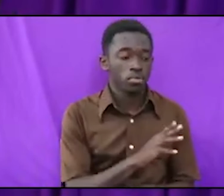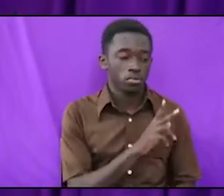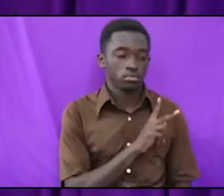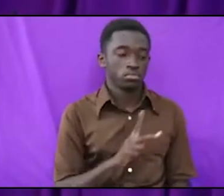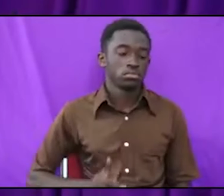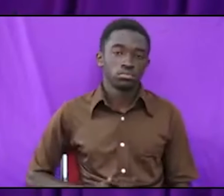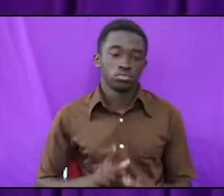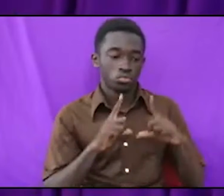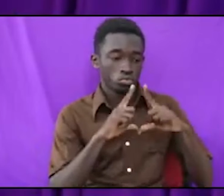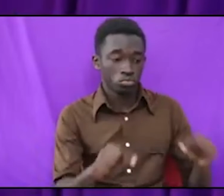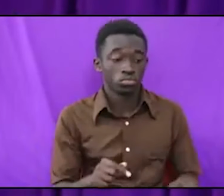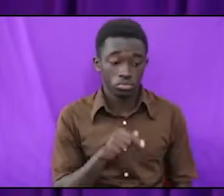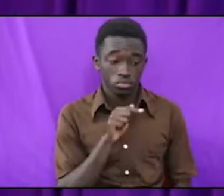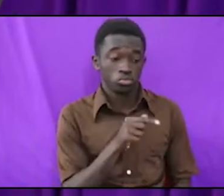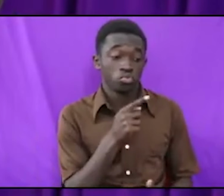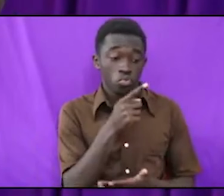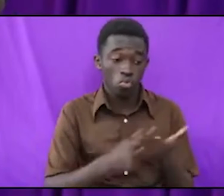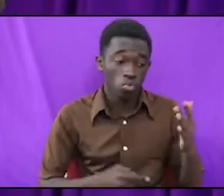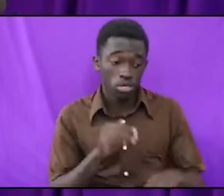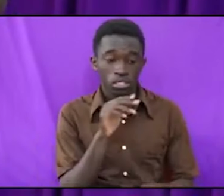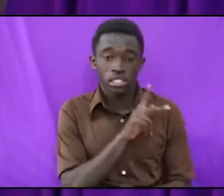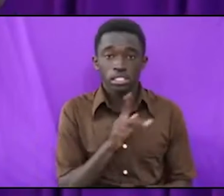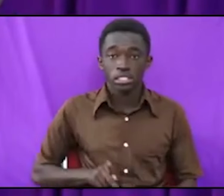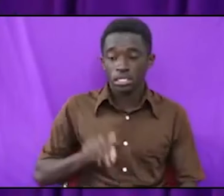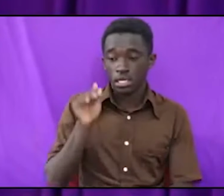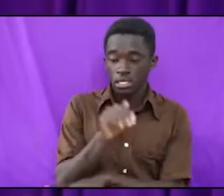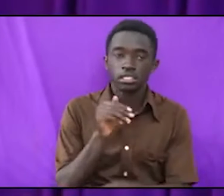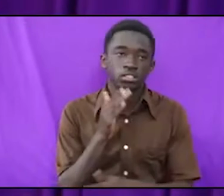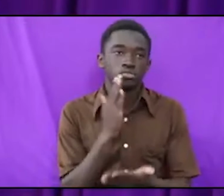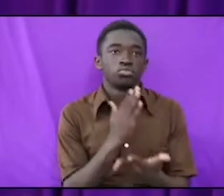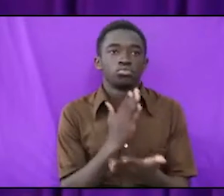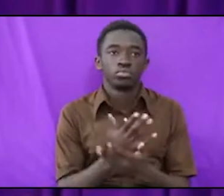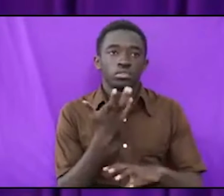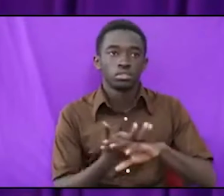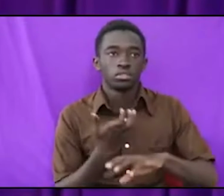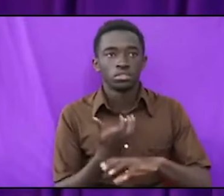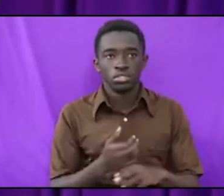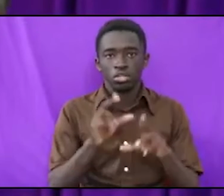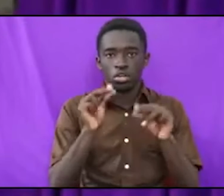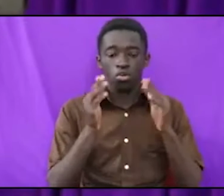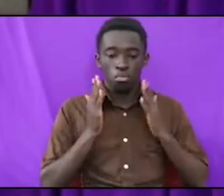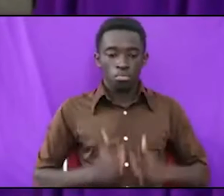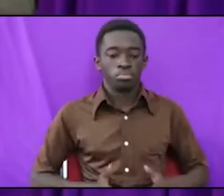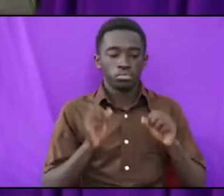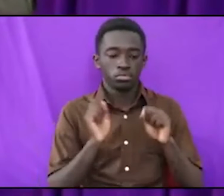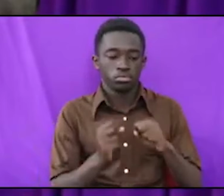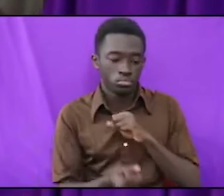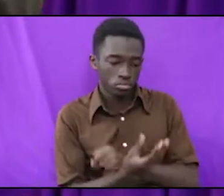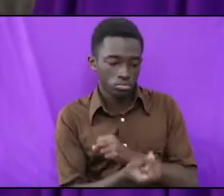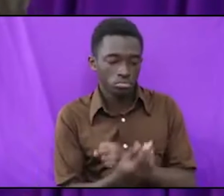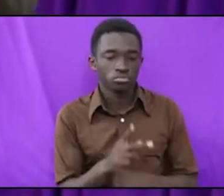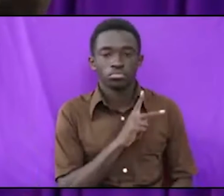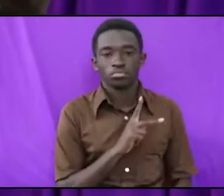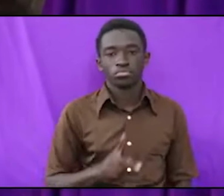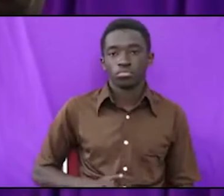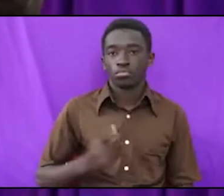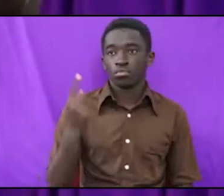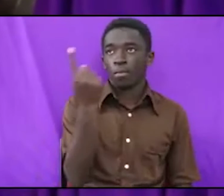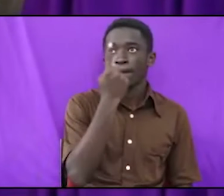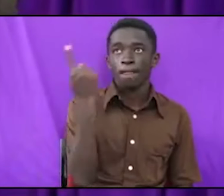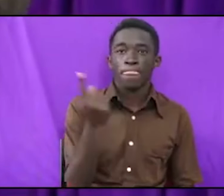the king asked is too difficult. No one can reveal it to the king except the